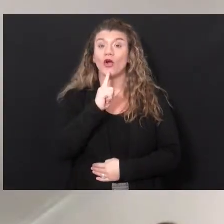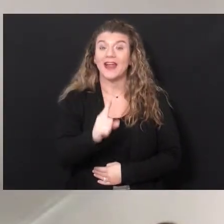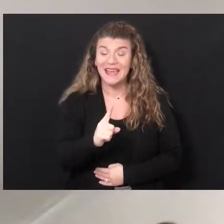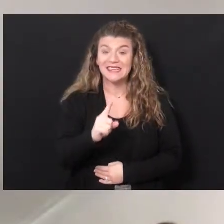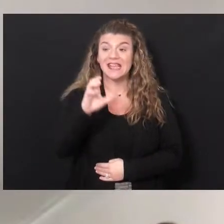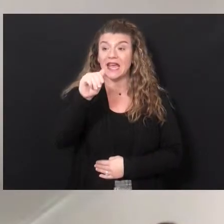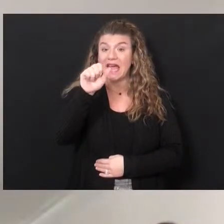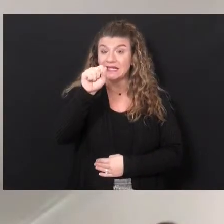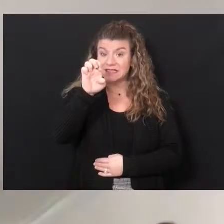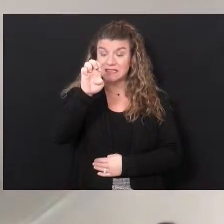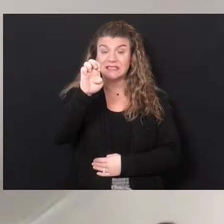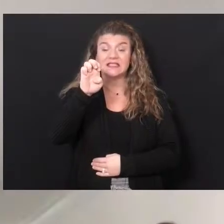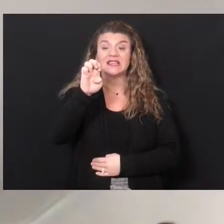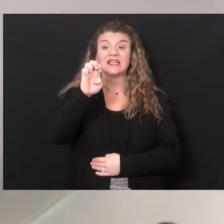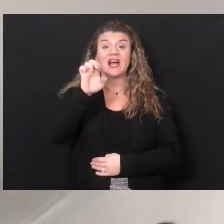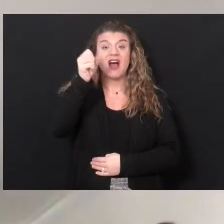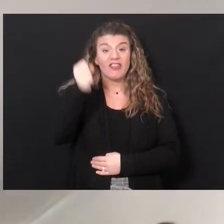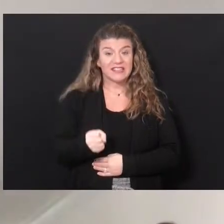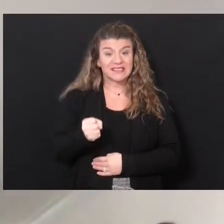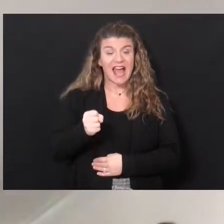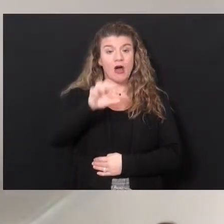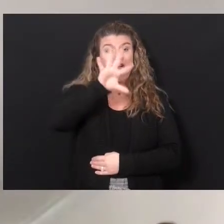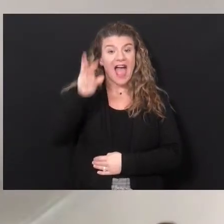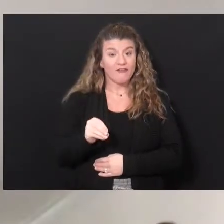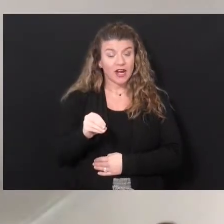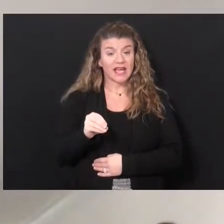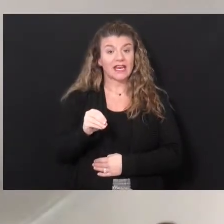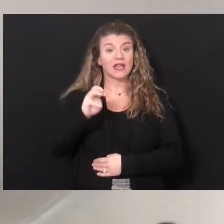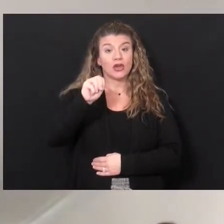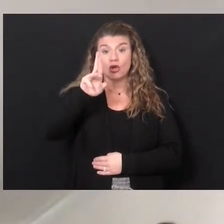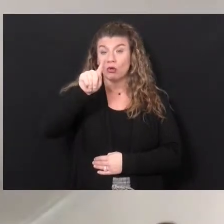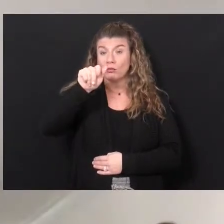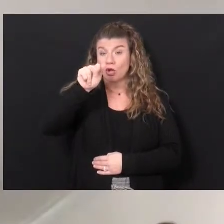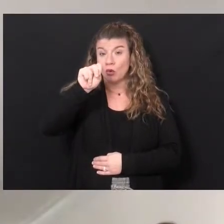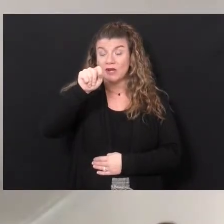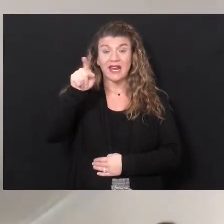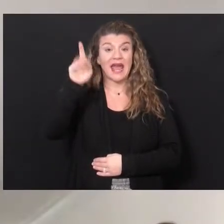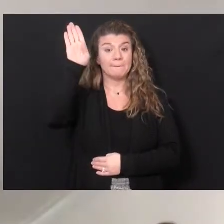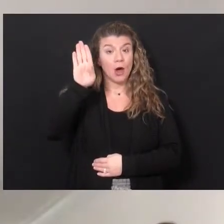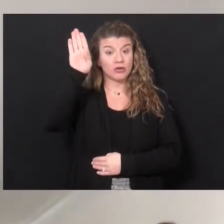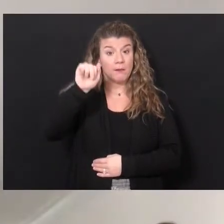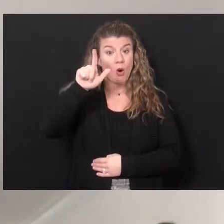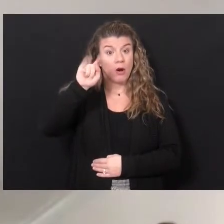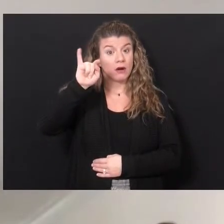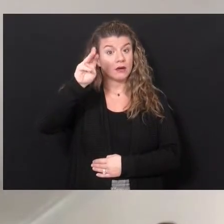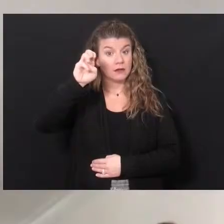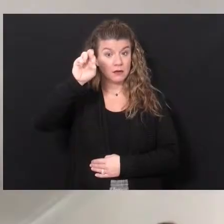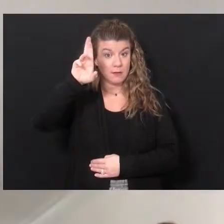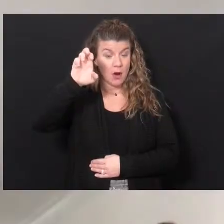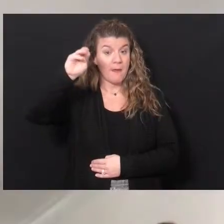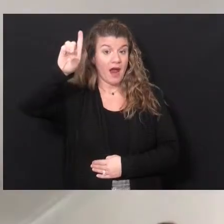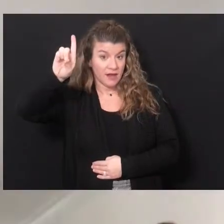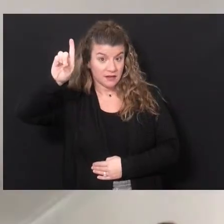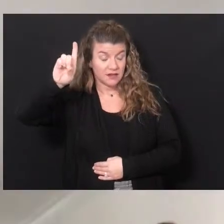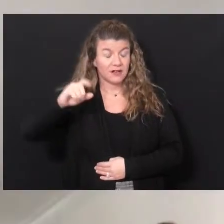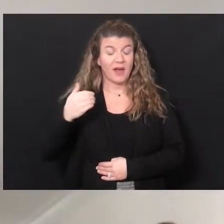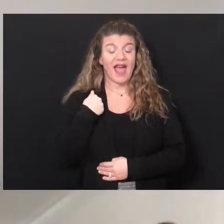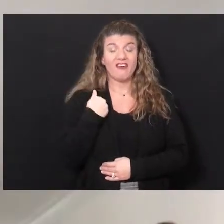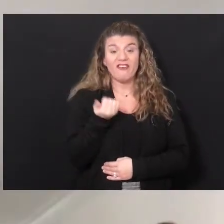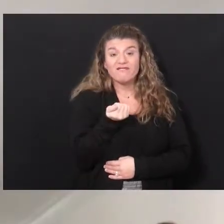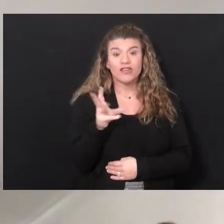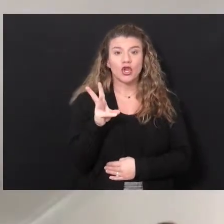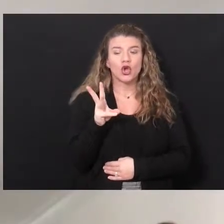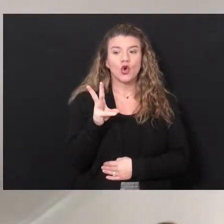case of the South African mutant, I believe in Baltimore, There are a few cases